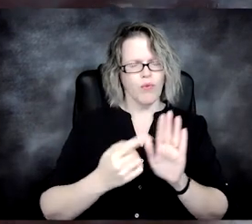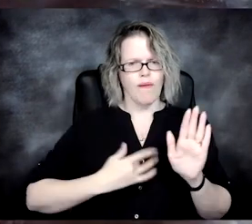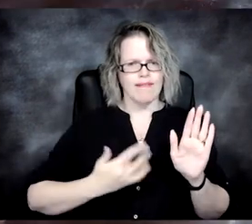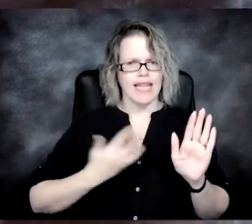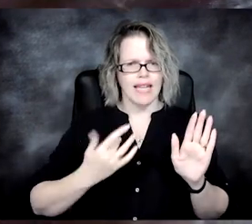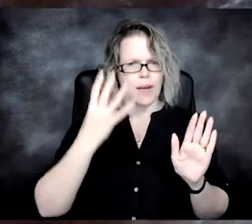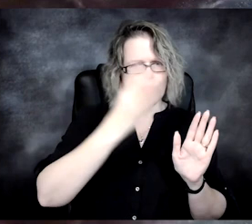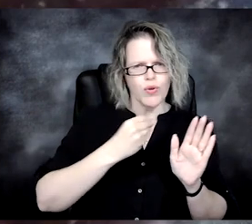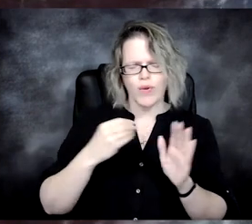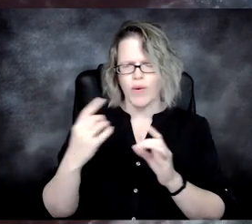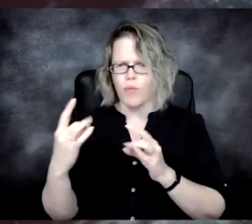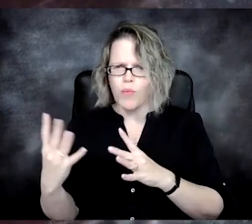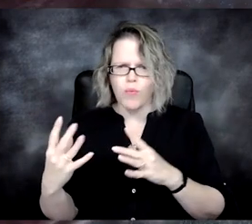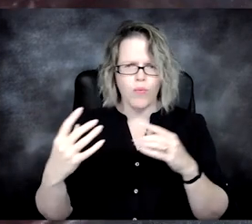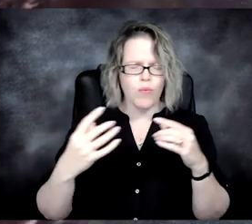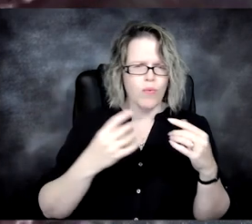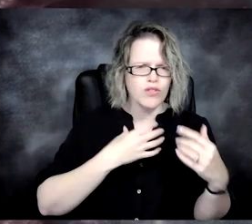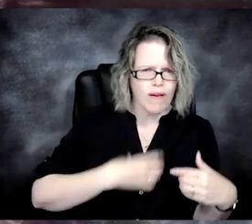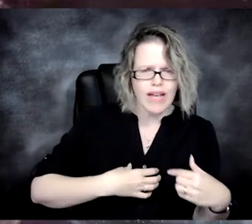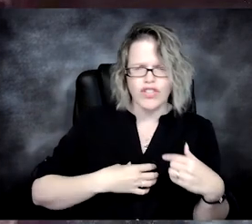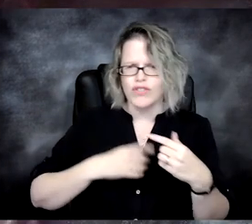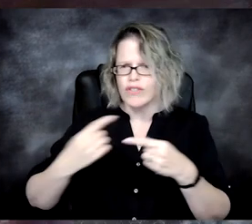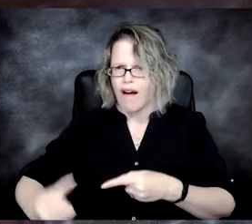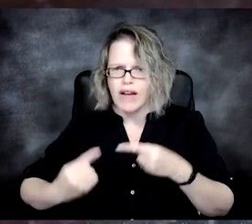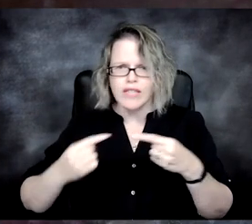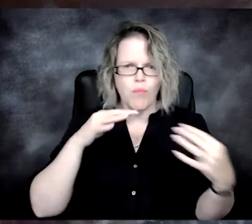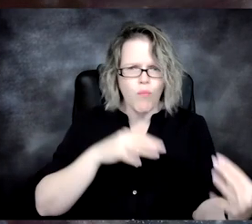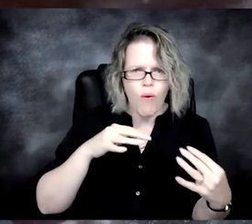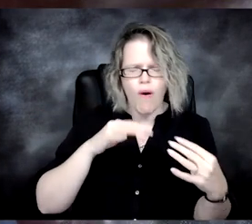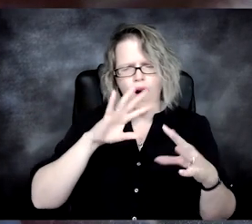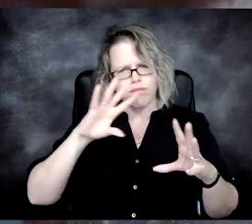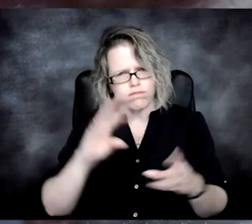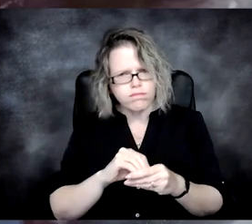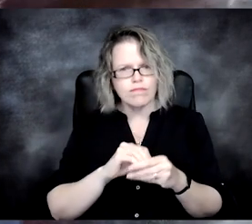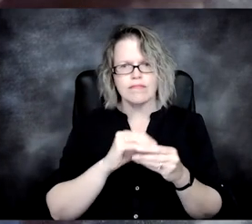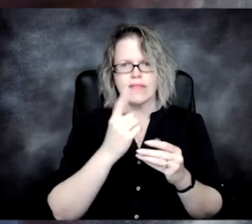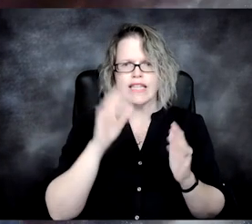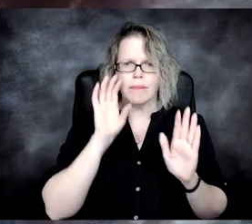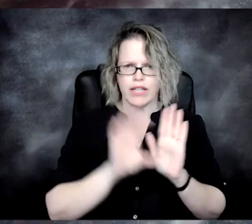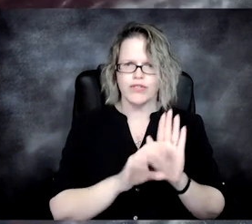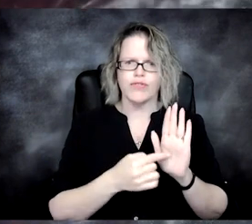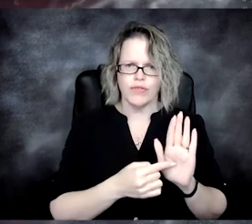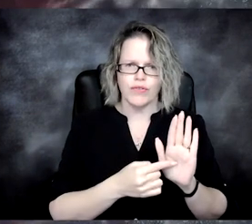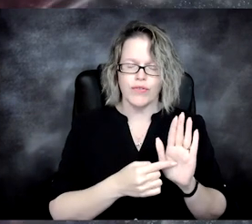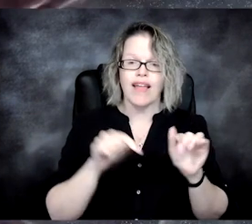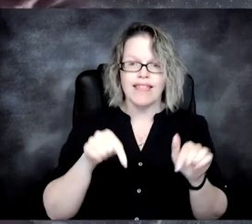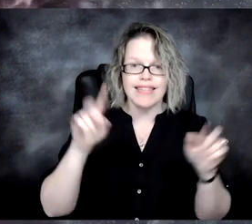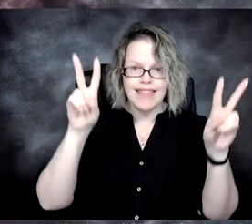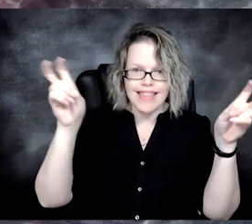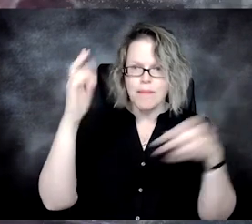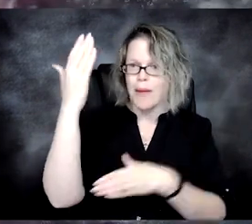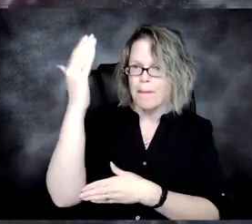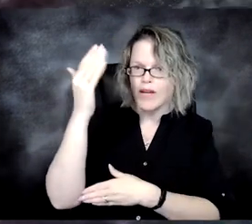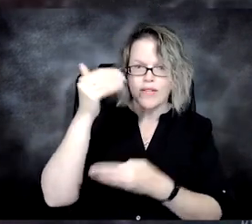feeling of hardship, starvation, assimilation, and war. So for the competition theme, Mirrors and Windows, I really